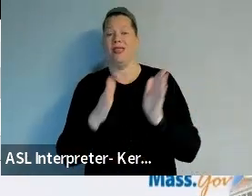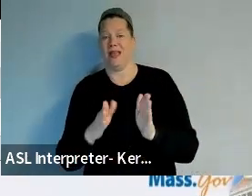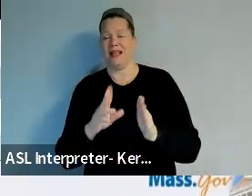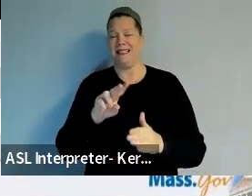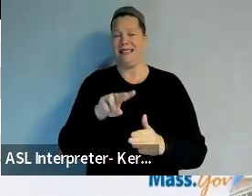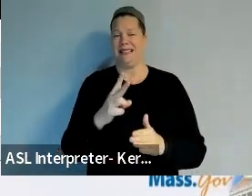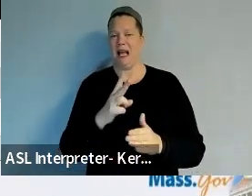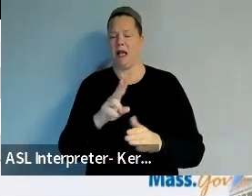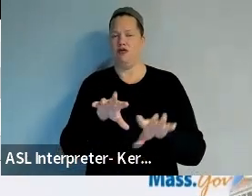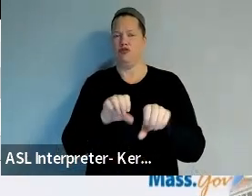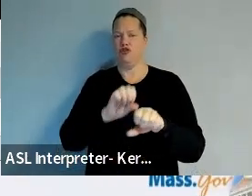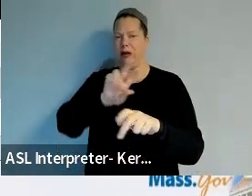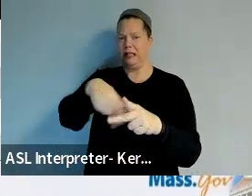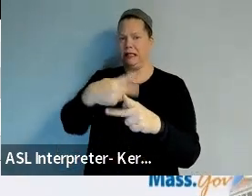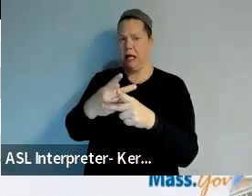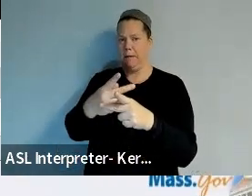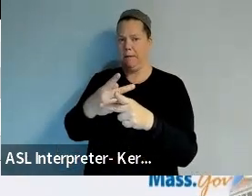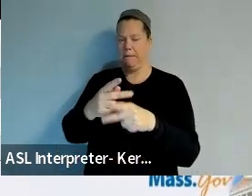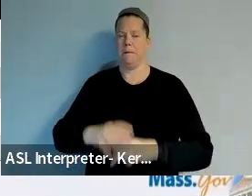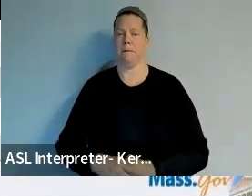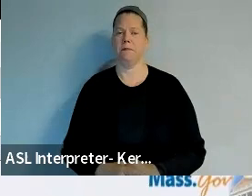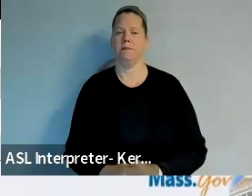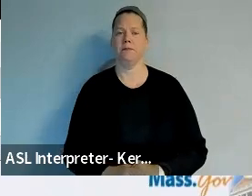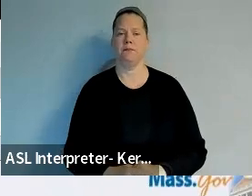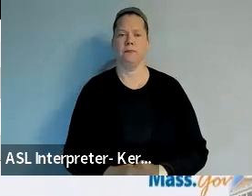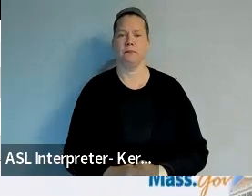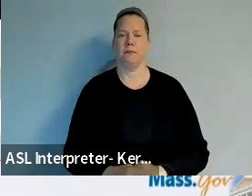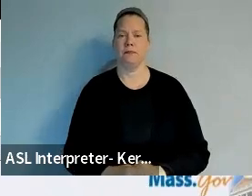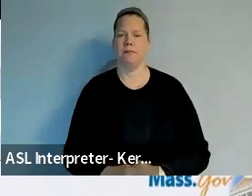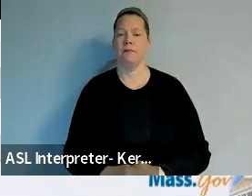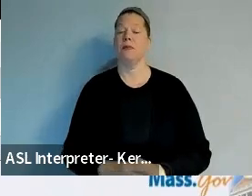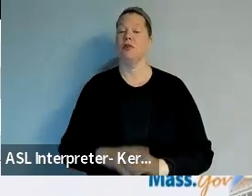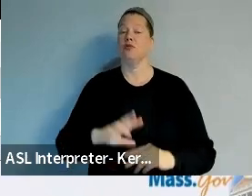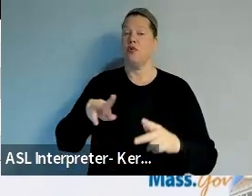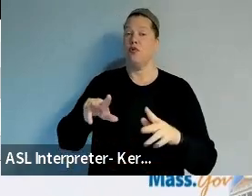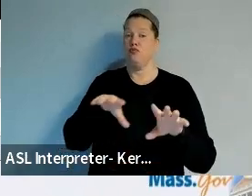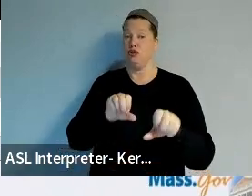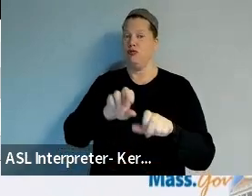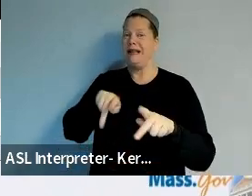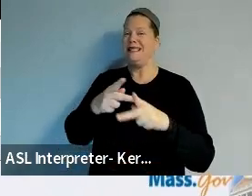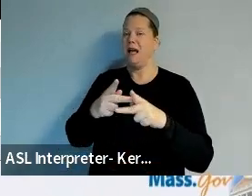And we will select physical for the restraint type.